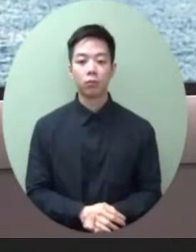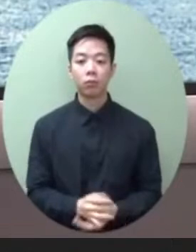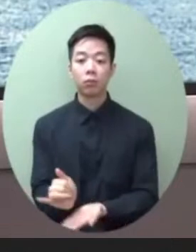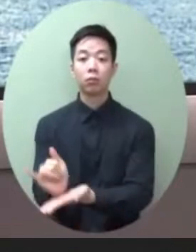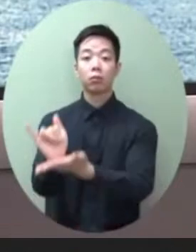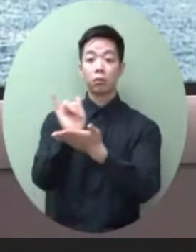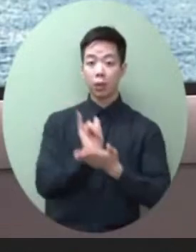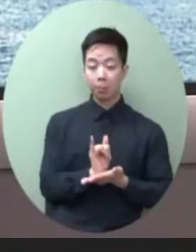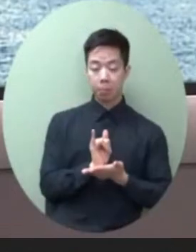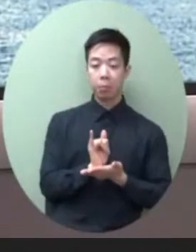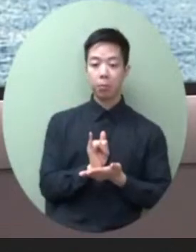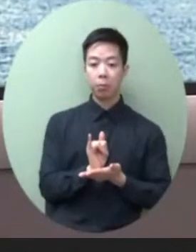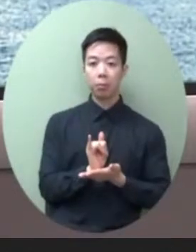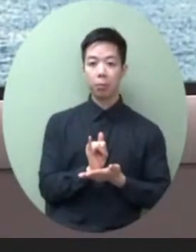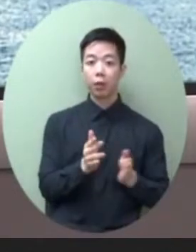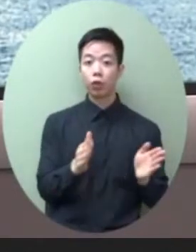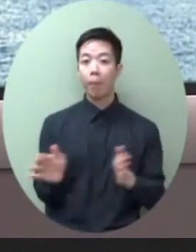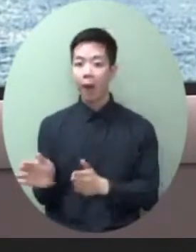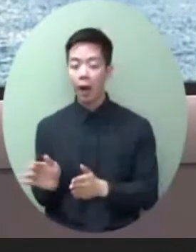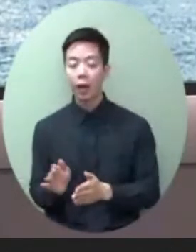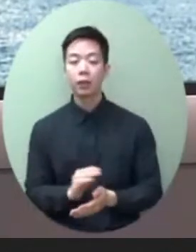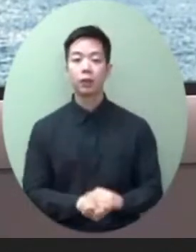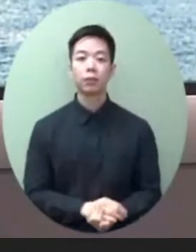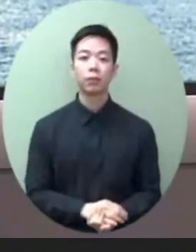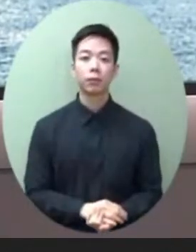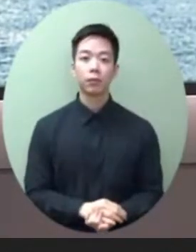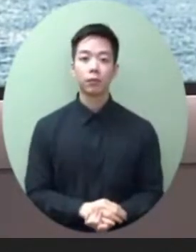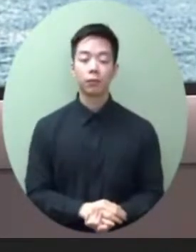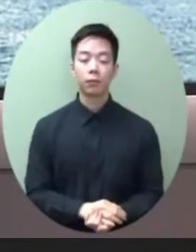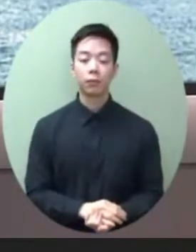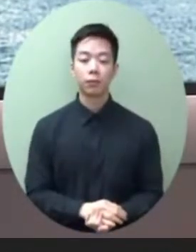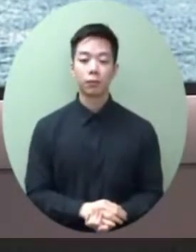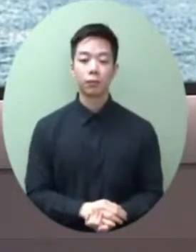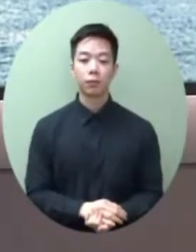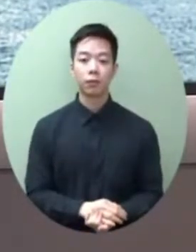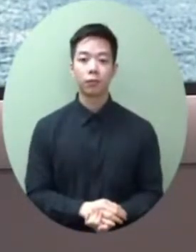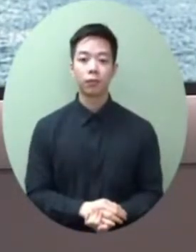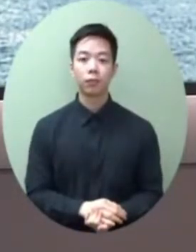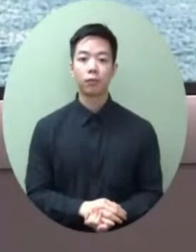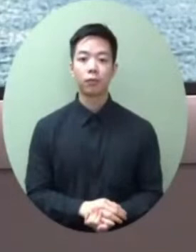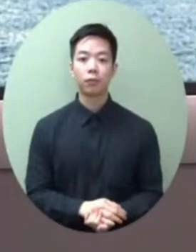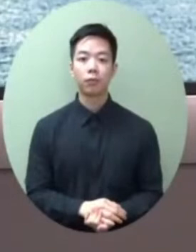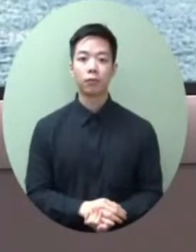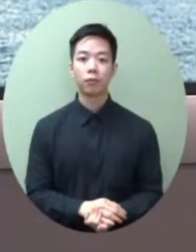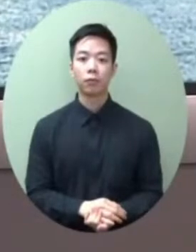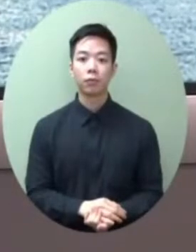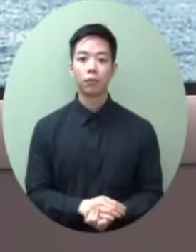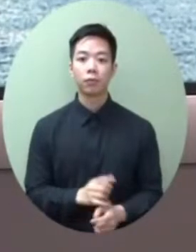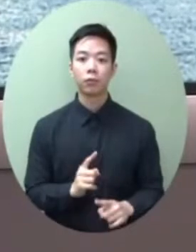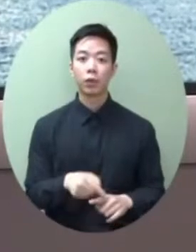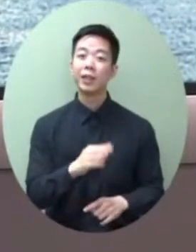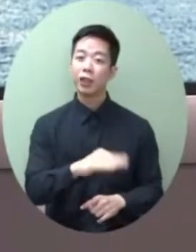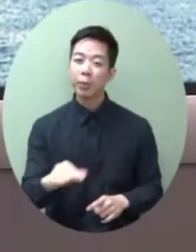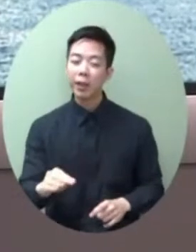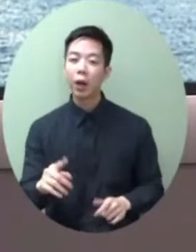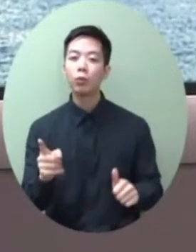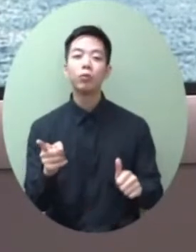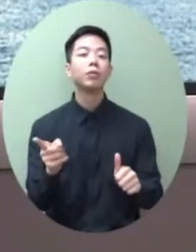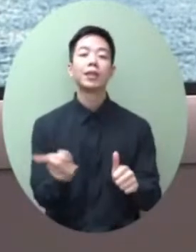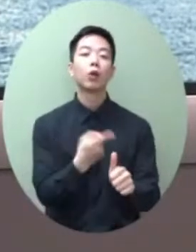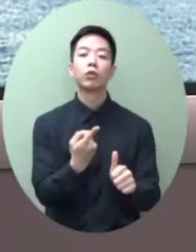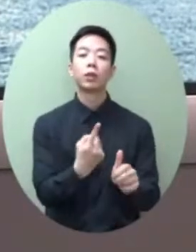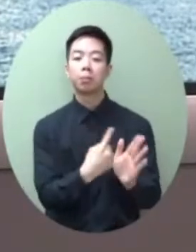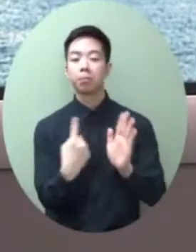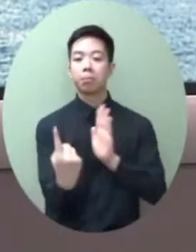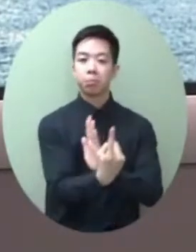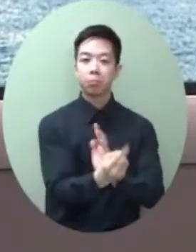now at saturation point. And as I said, in terms of arranging for patients to go to hospital, we know that priority should be given to